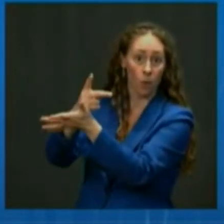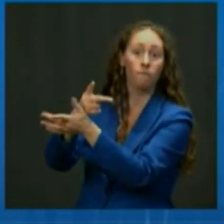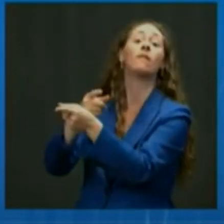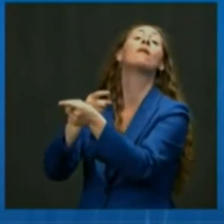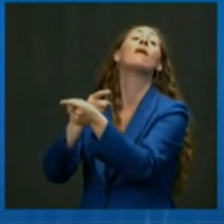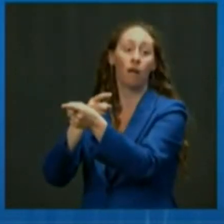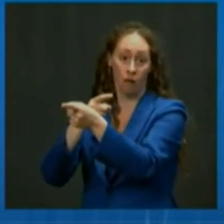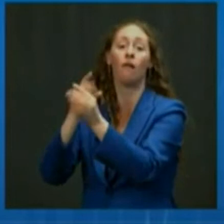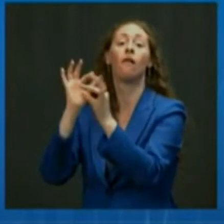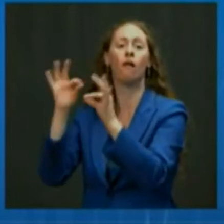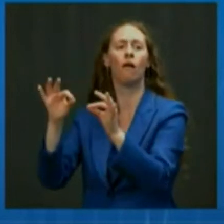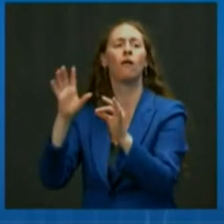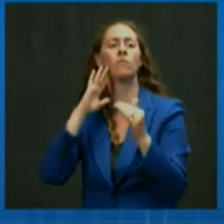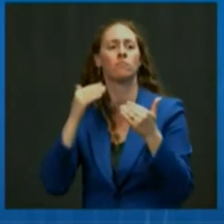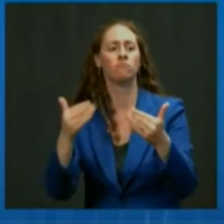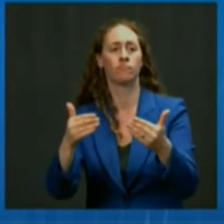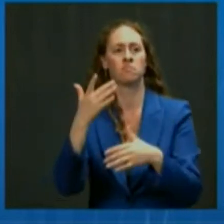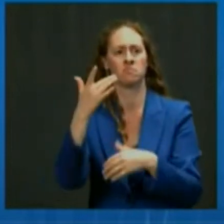20th.